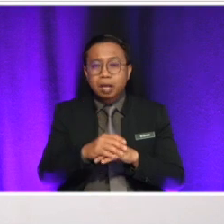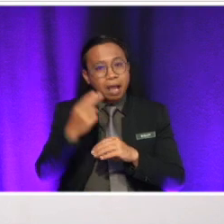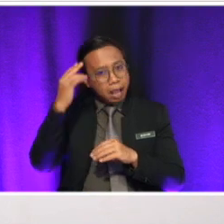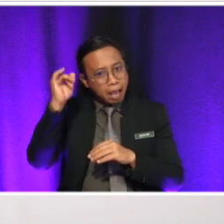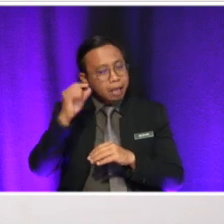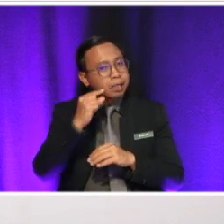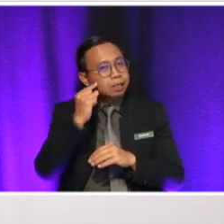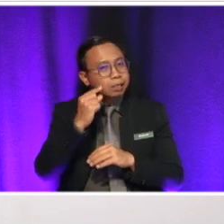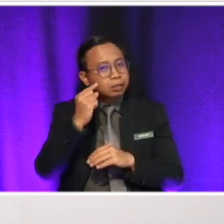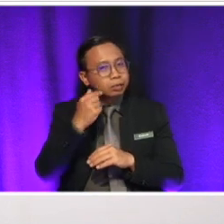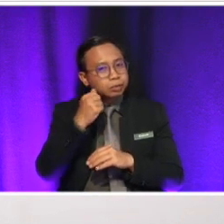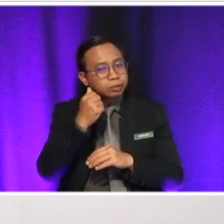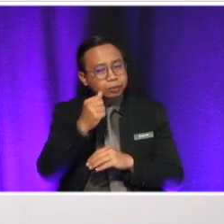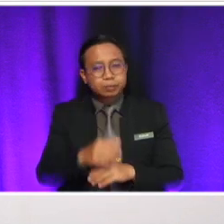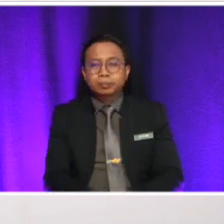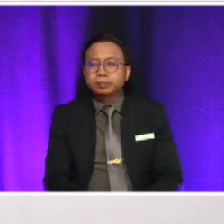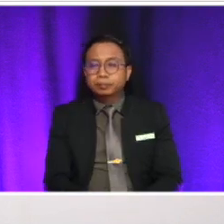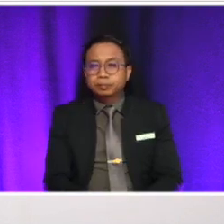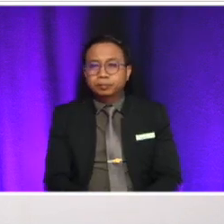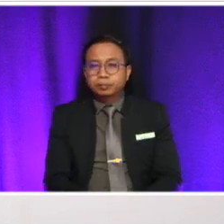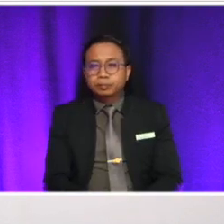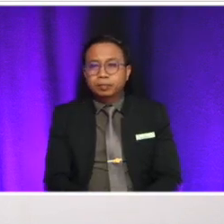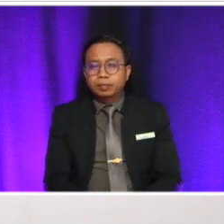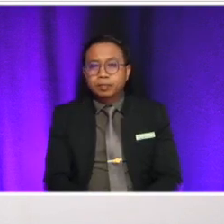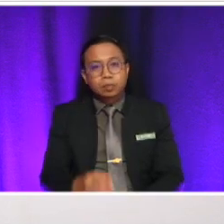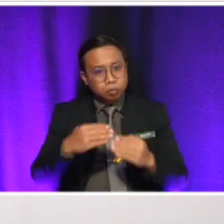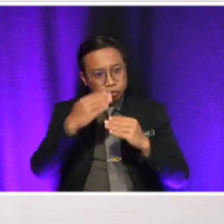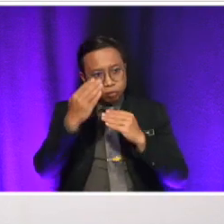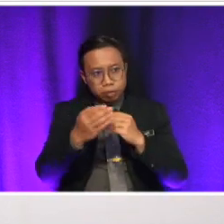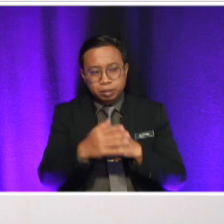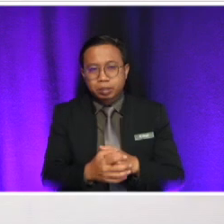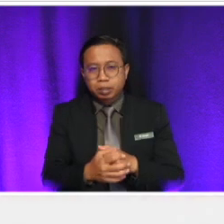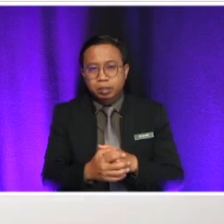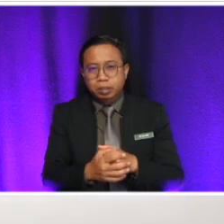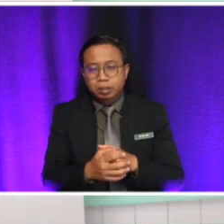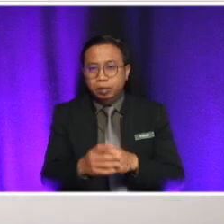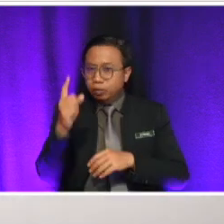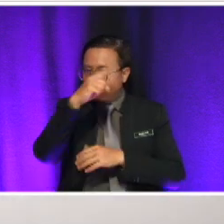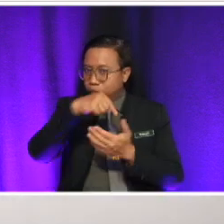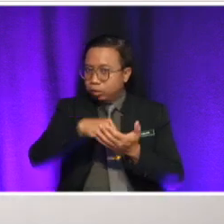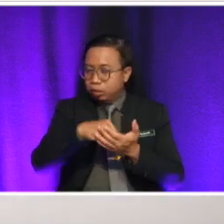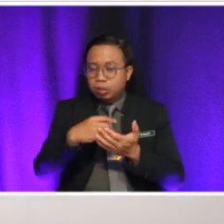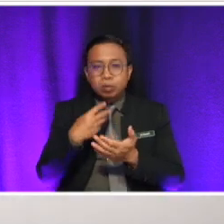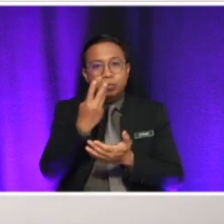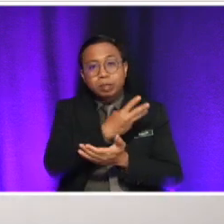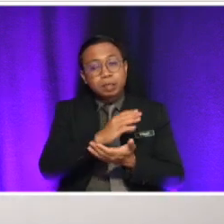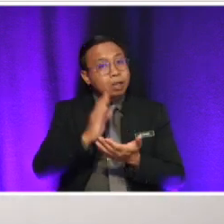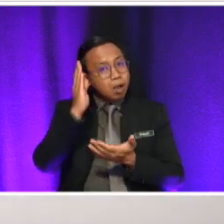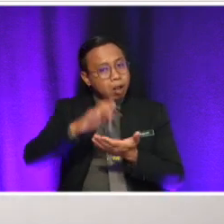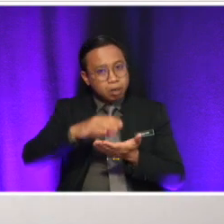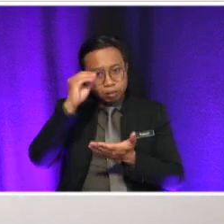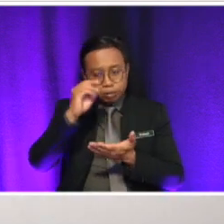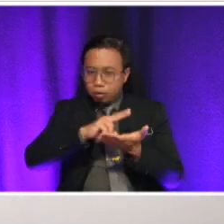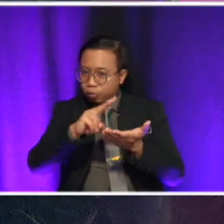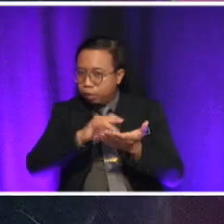girls. All right. Okay, who's next, Mr. Mohana? Okay, so for today's lesson, we are going to look at the reading